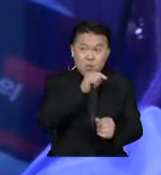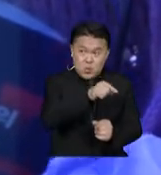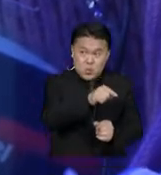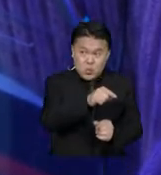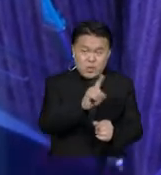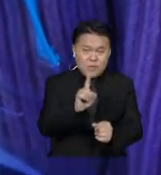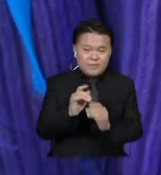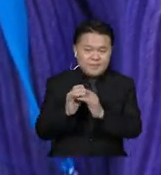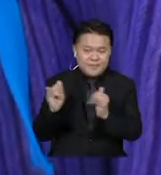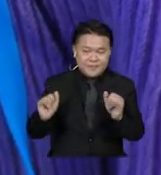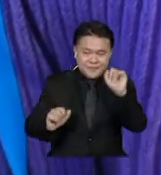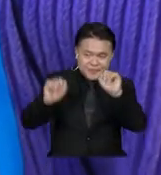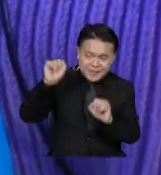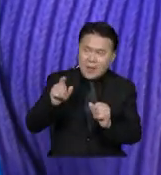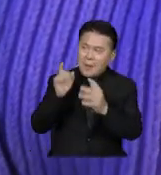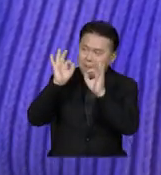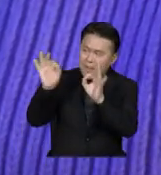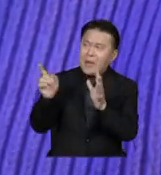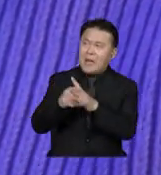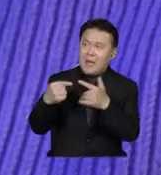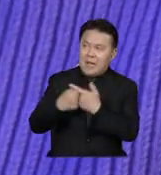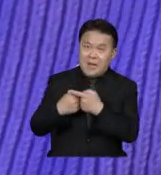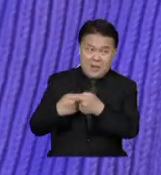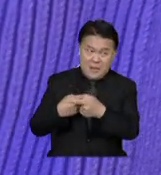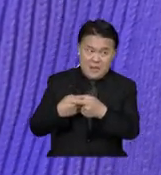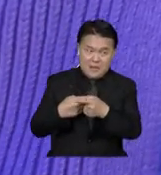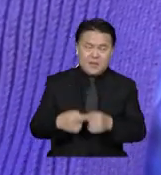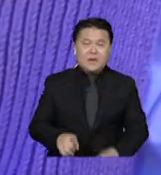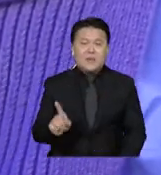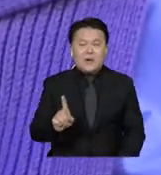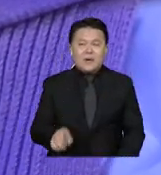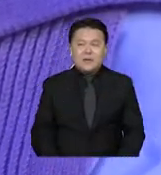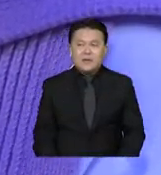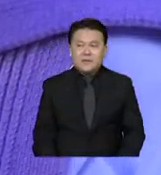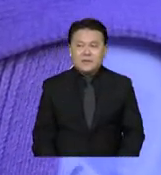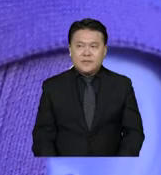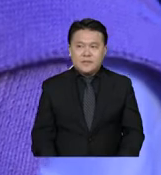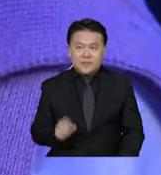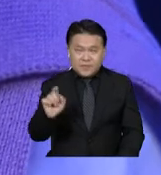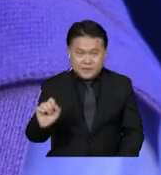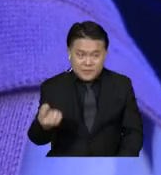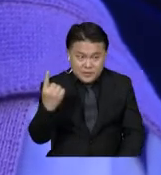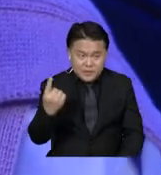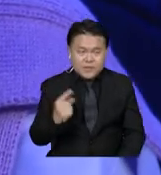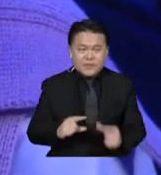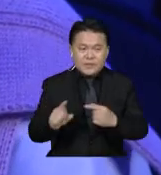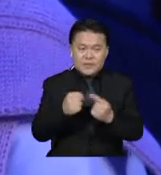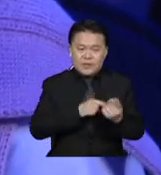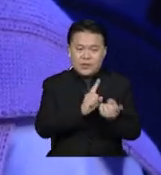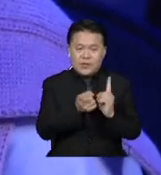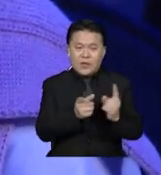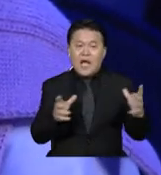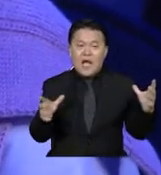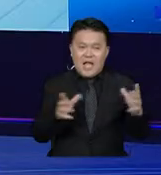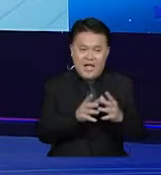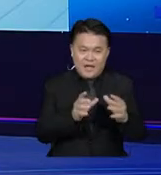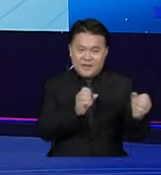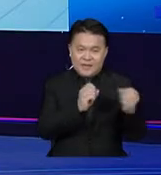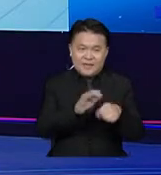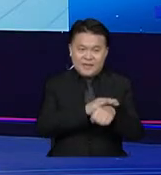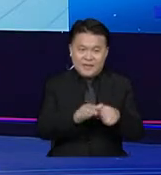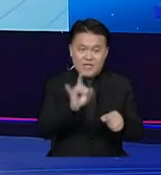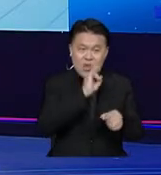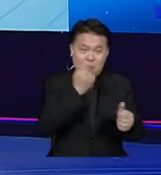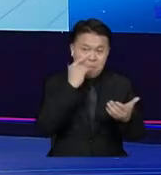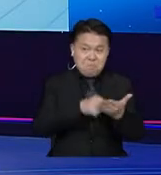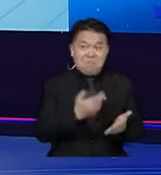human-like. Over 15,000 years ago, friendly wolves were at an advantage because they could approach and scavenge around